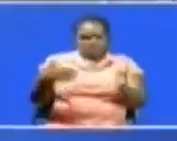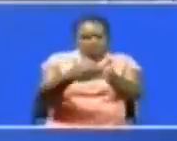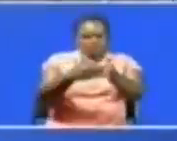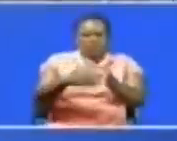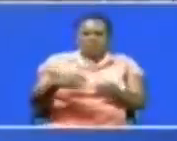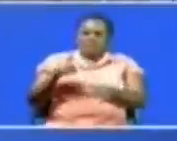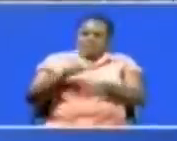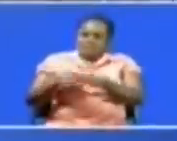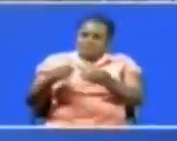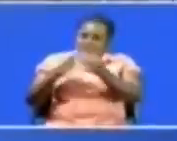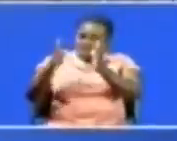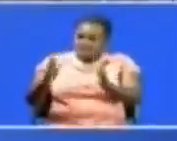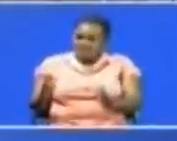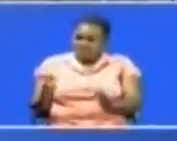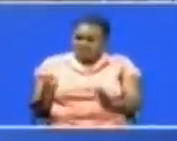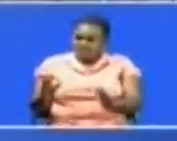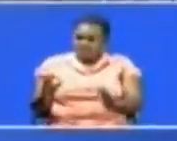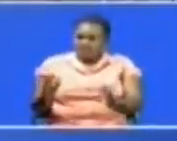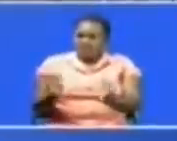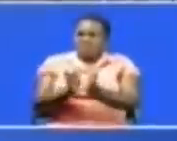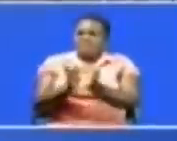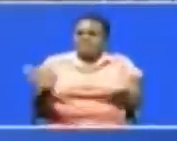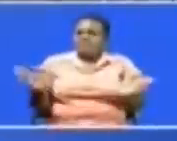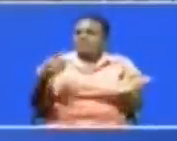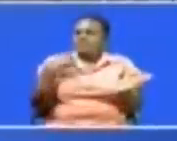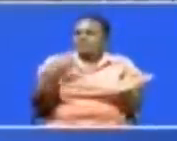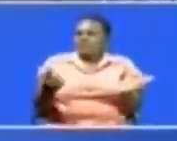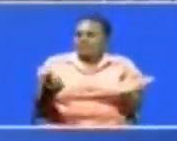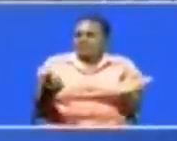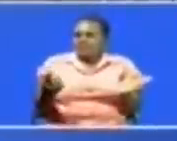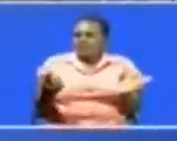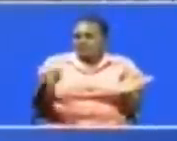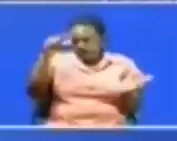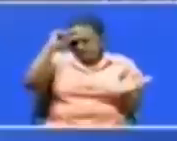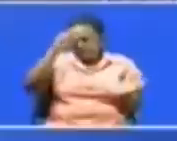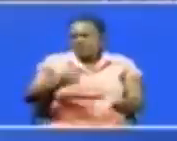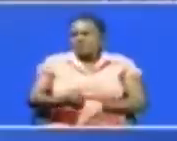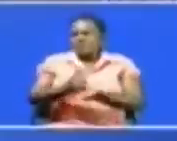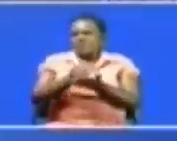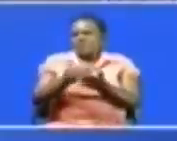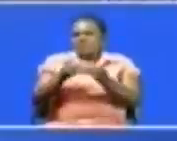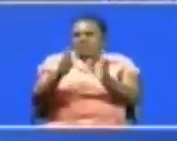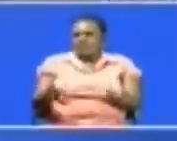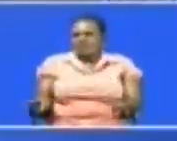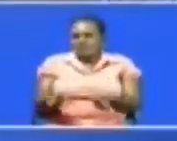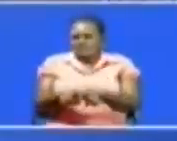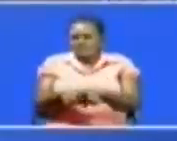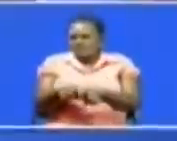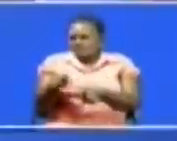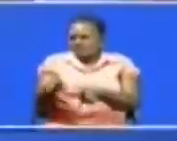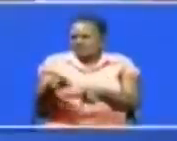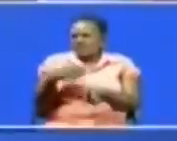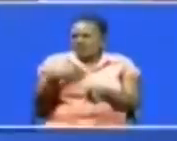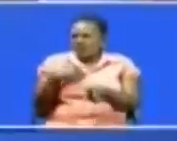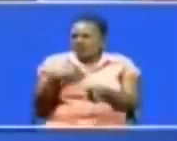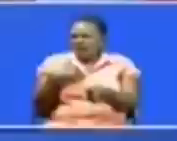the leaders then, like Wanjiku would ordinarily say Serikali's idea, and then we hear the leaders say the same thing, and there are structures in